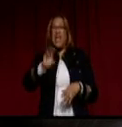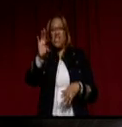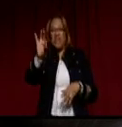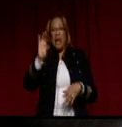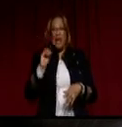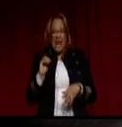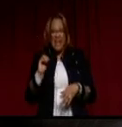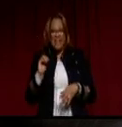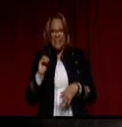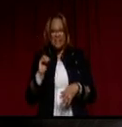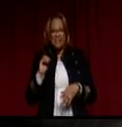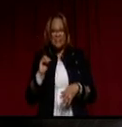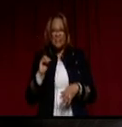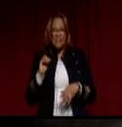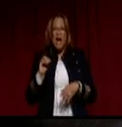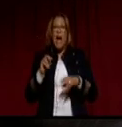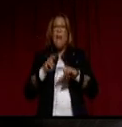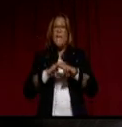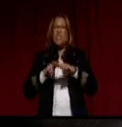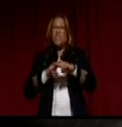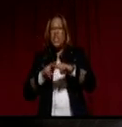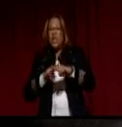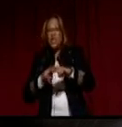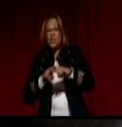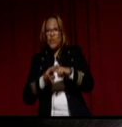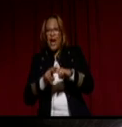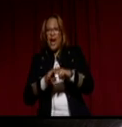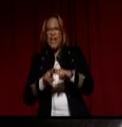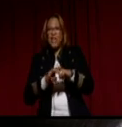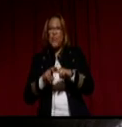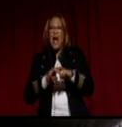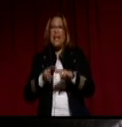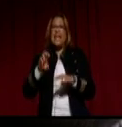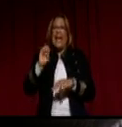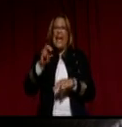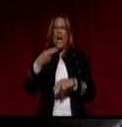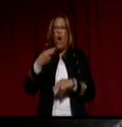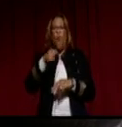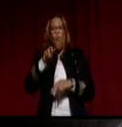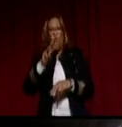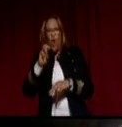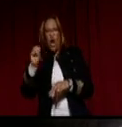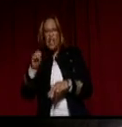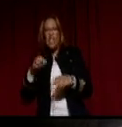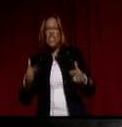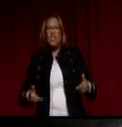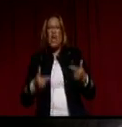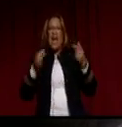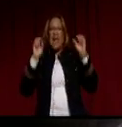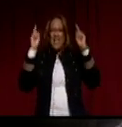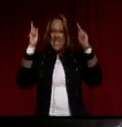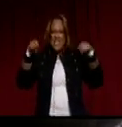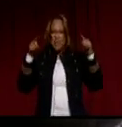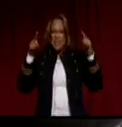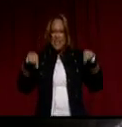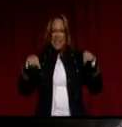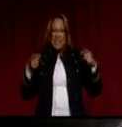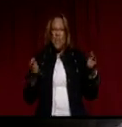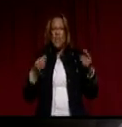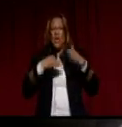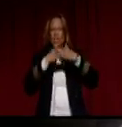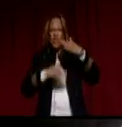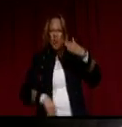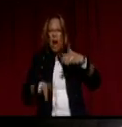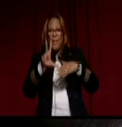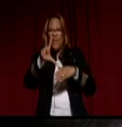good. But you get on the train and ride to Inglewood, your life expectancy will drop 30 years